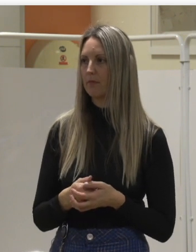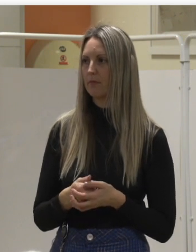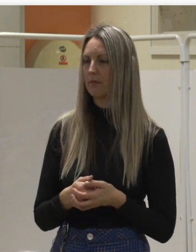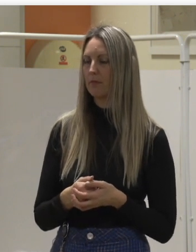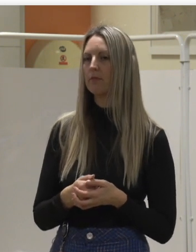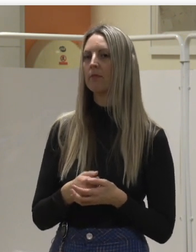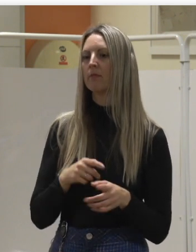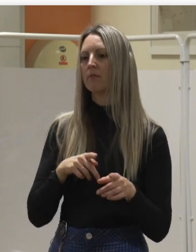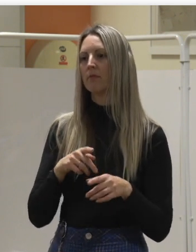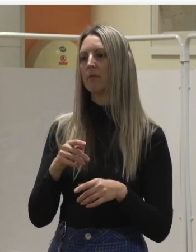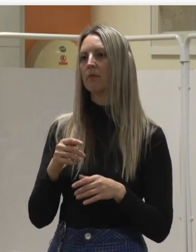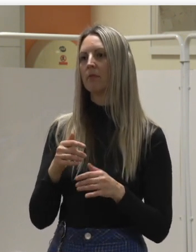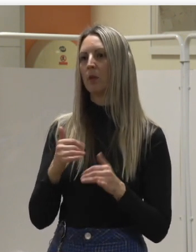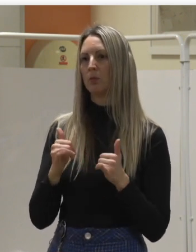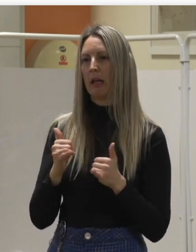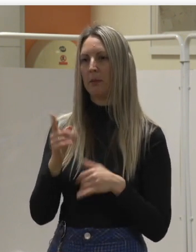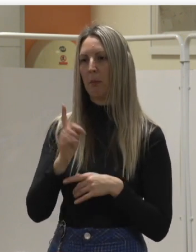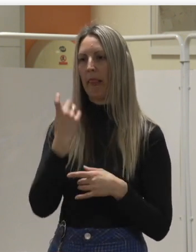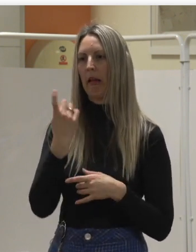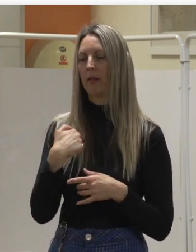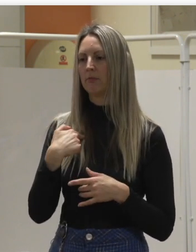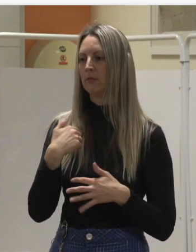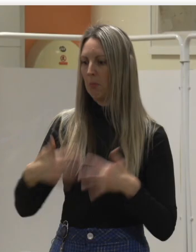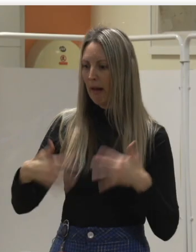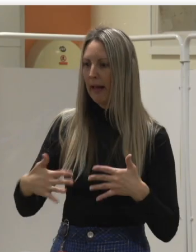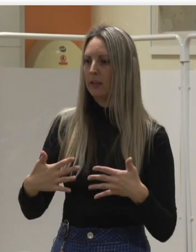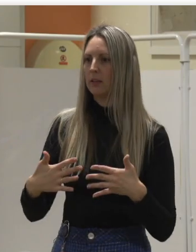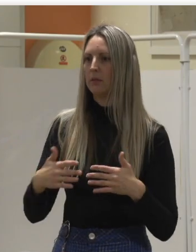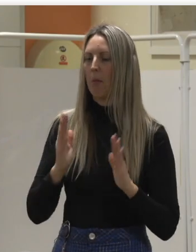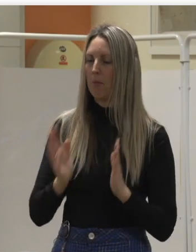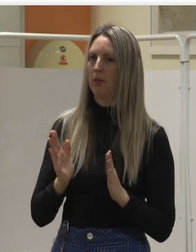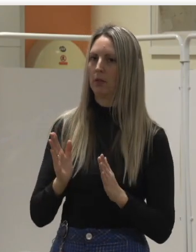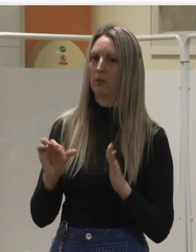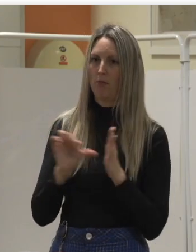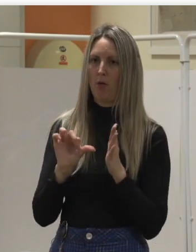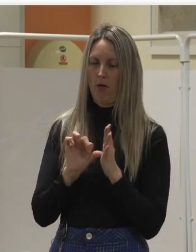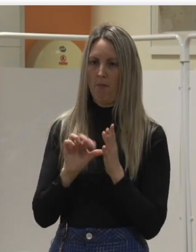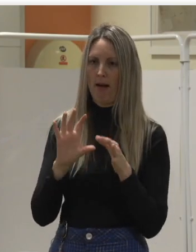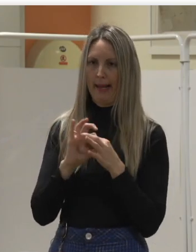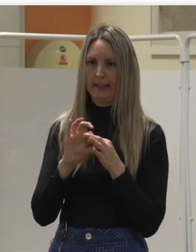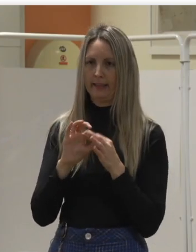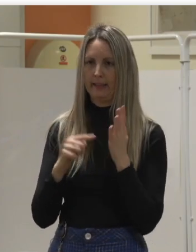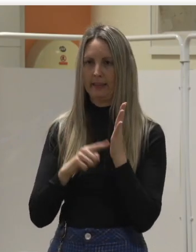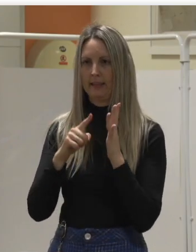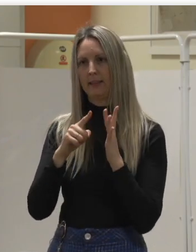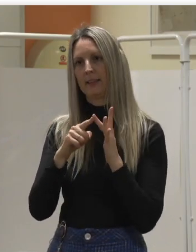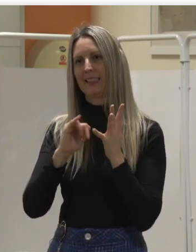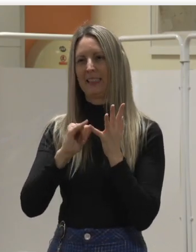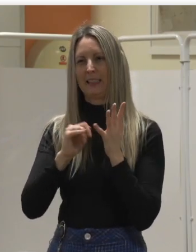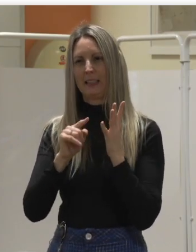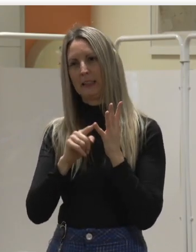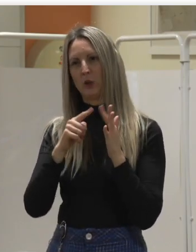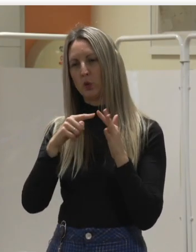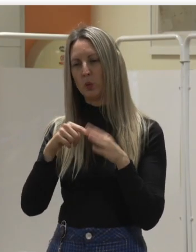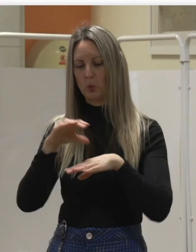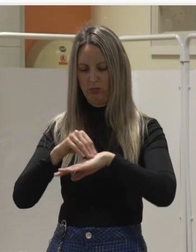an underlying tissue damage. Whereas this is a condition which is more of a nuisance. There is no damage to the tissues. Pain